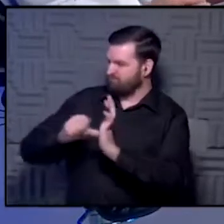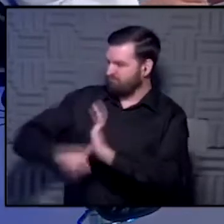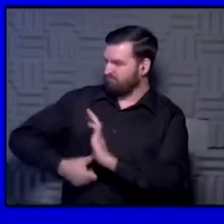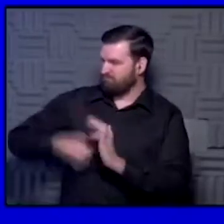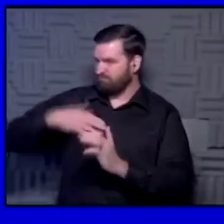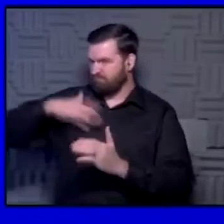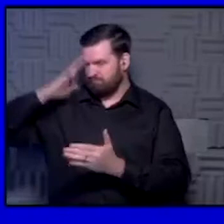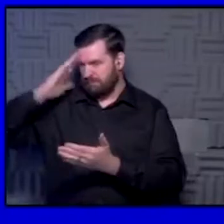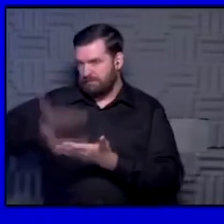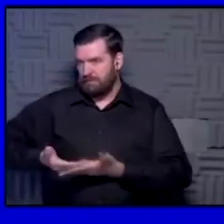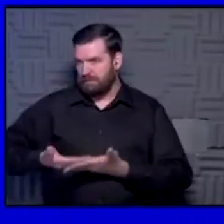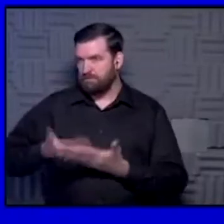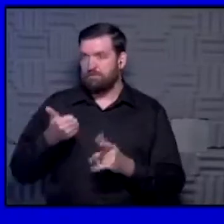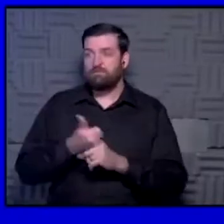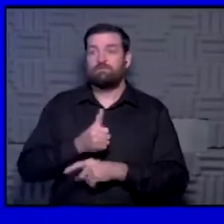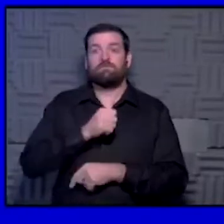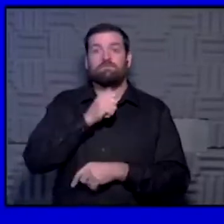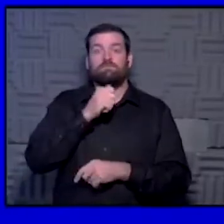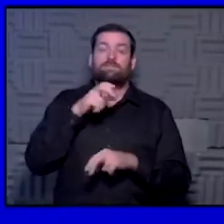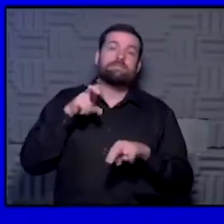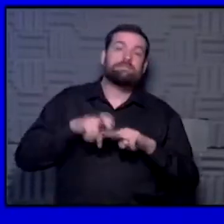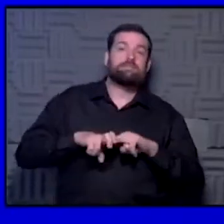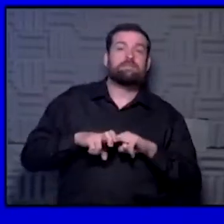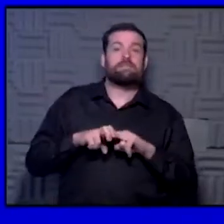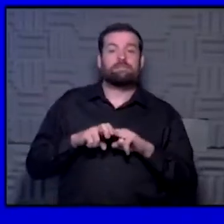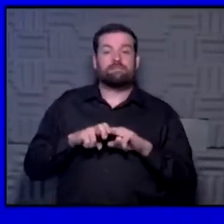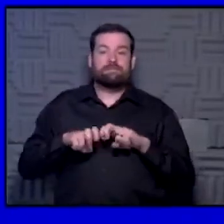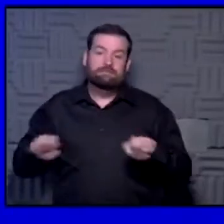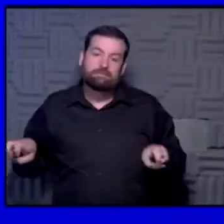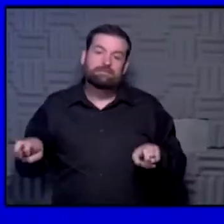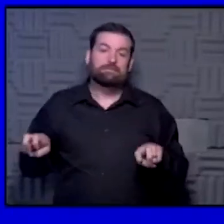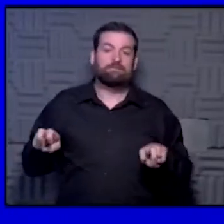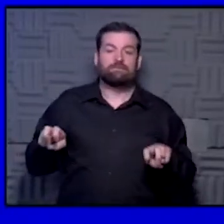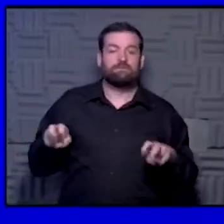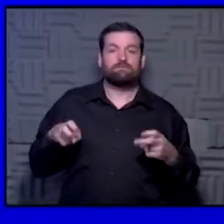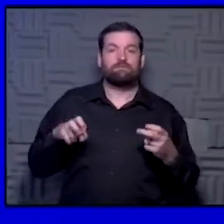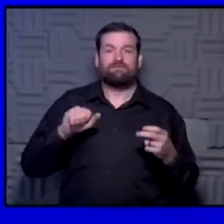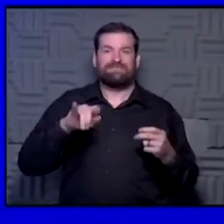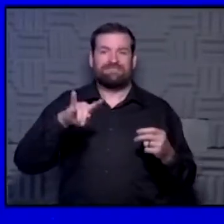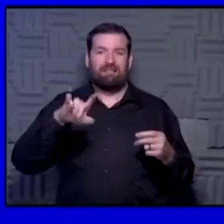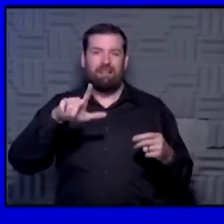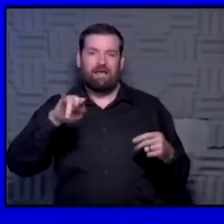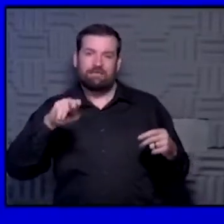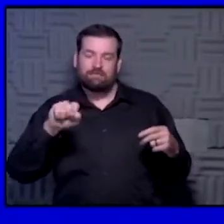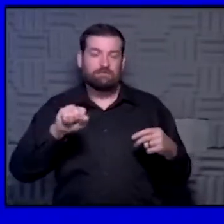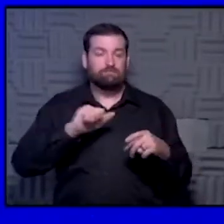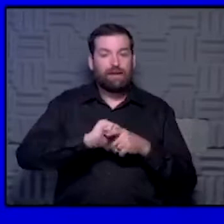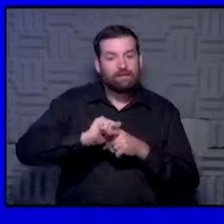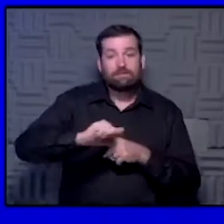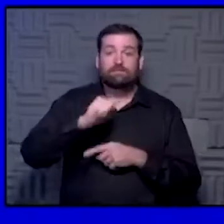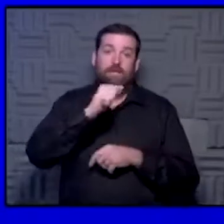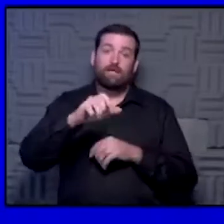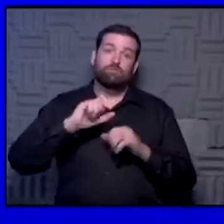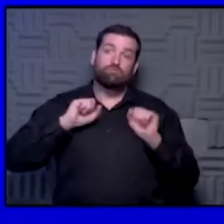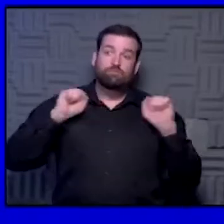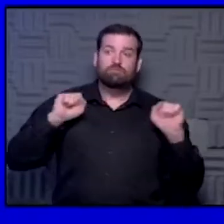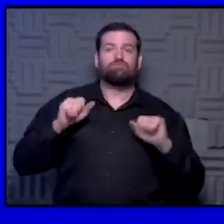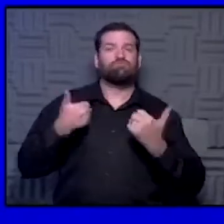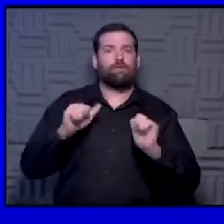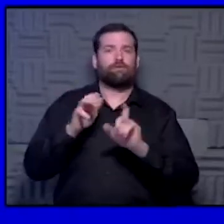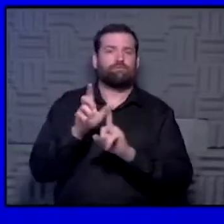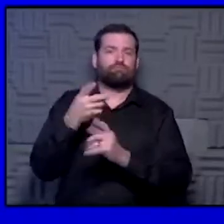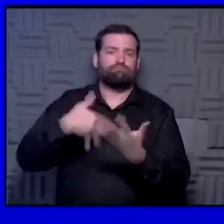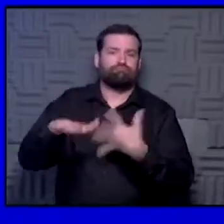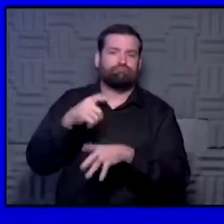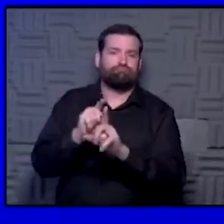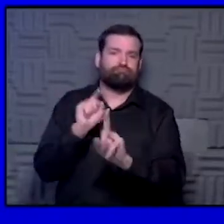You know, when you aren't actually playing or when you're sitting on the sidelines, standing on the sidelines, when you're in practice and you're not actually doing drills, try and just distance yourself